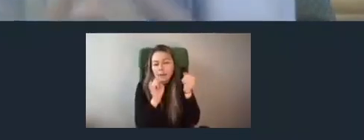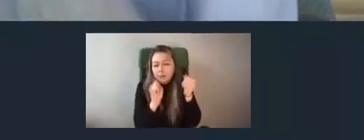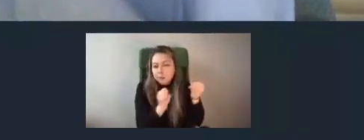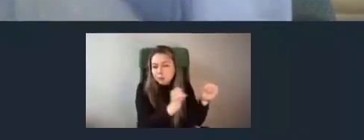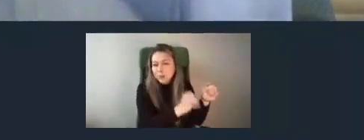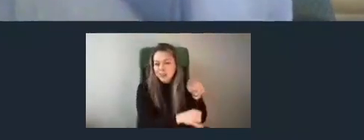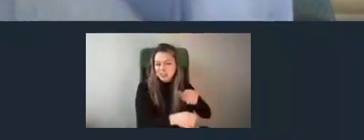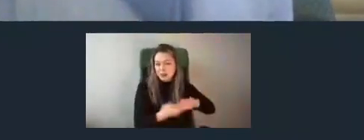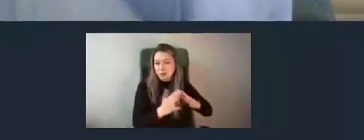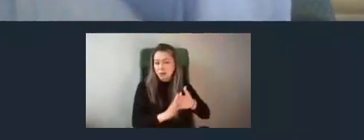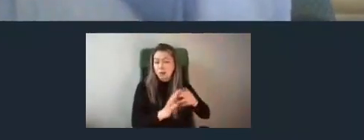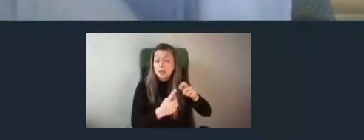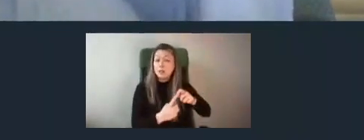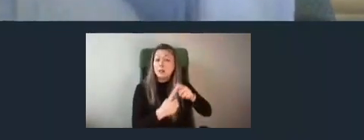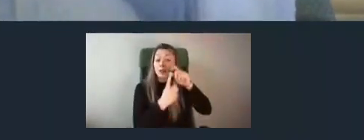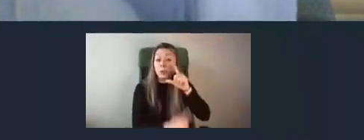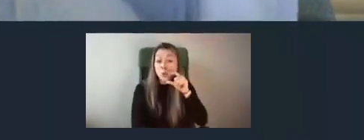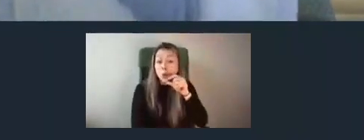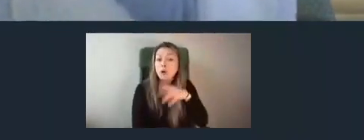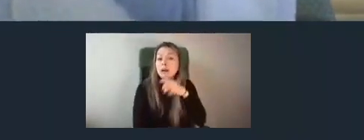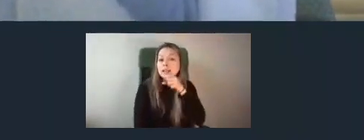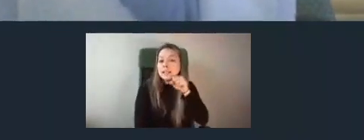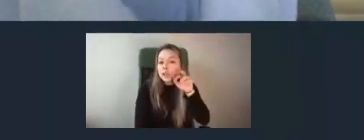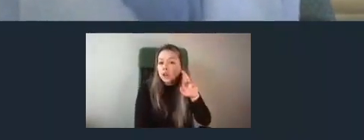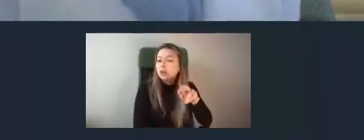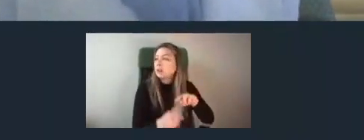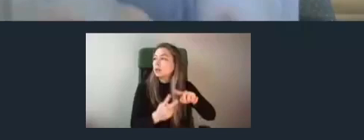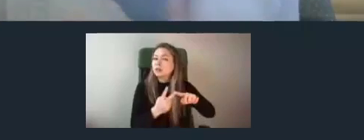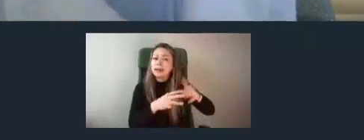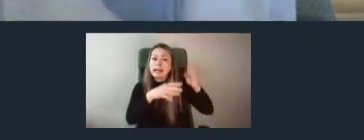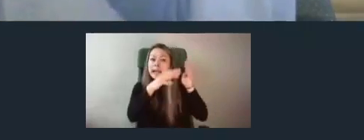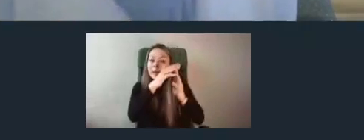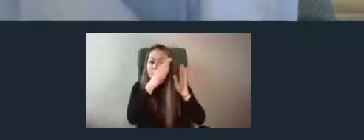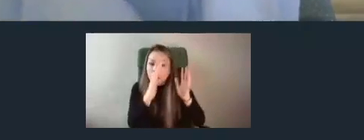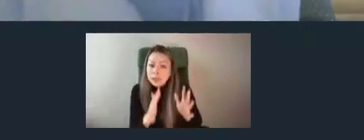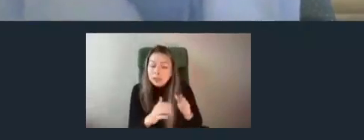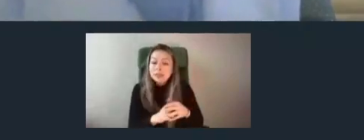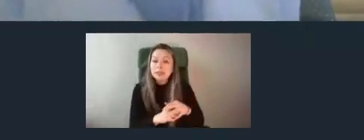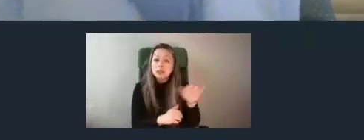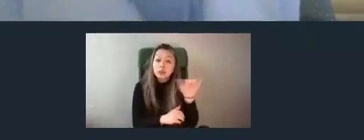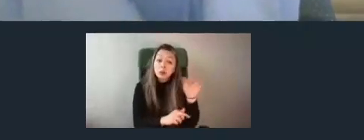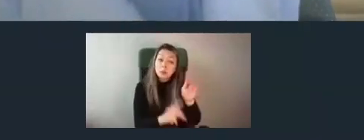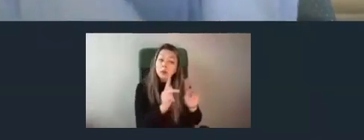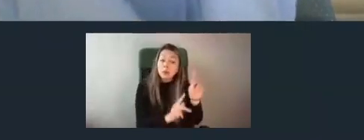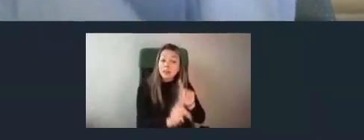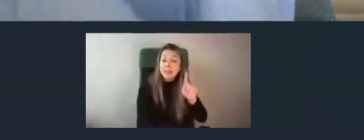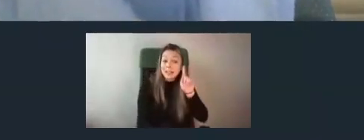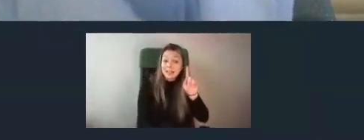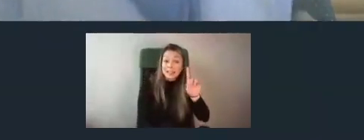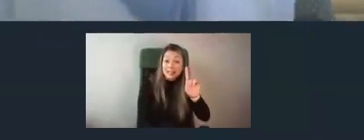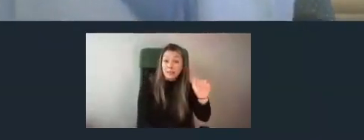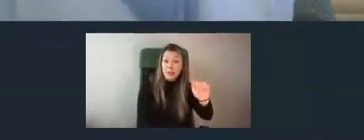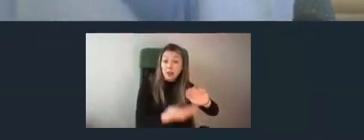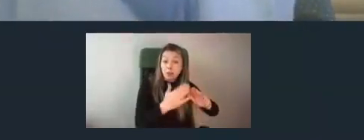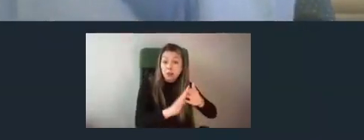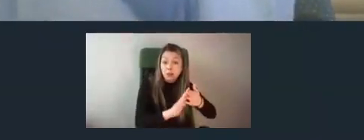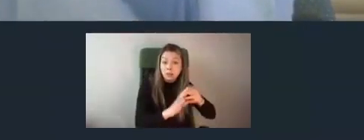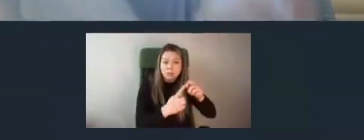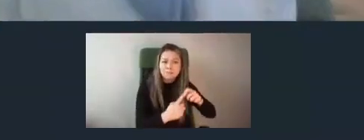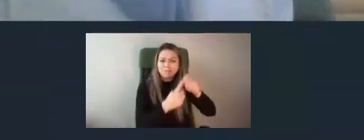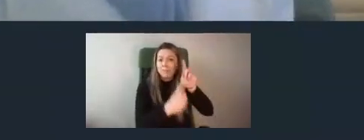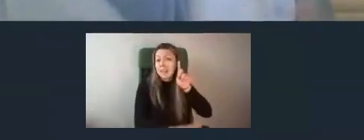seniors, immigrants, people in the disability community. When we talk about deaf community members, I remember